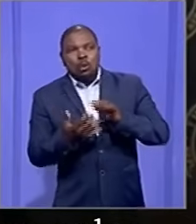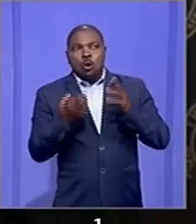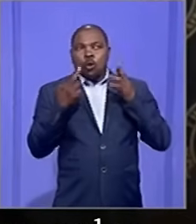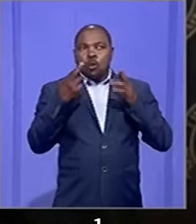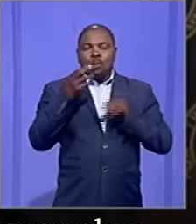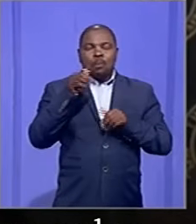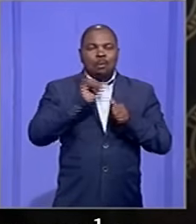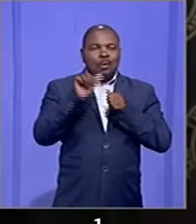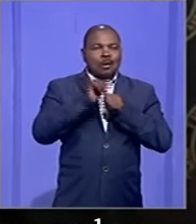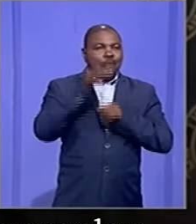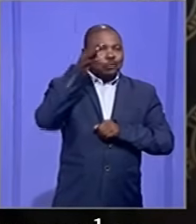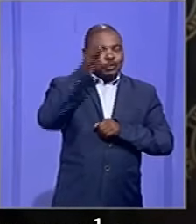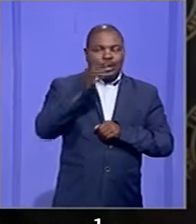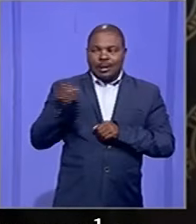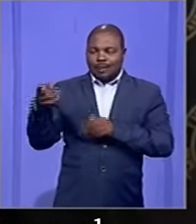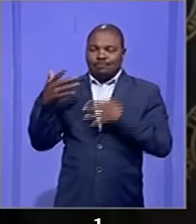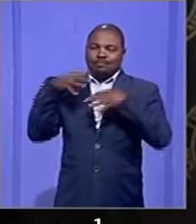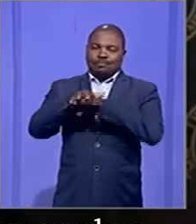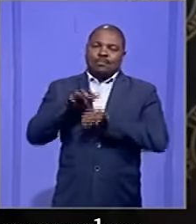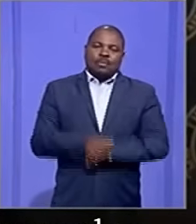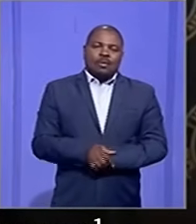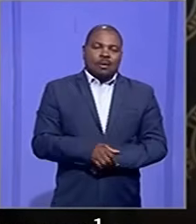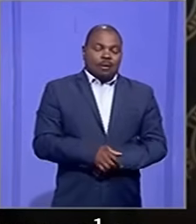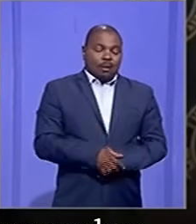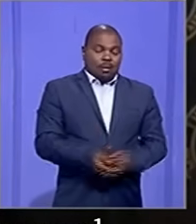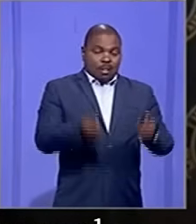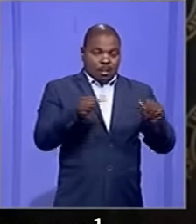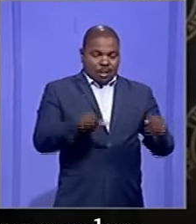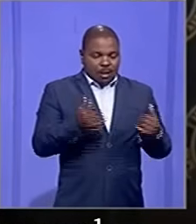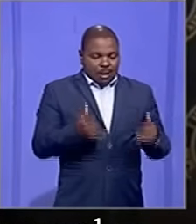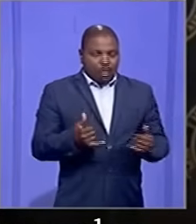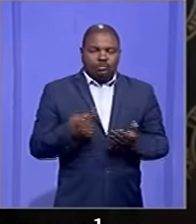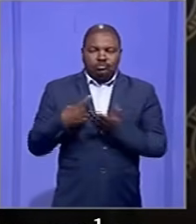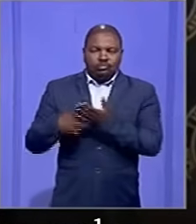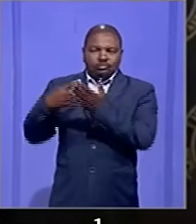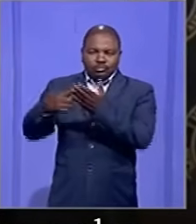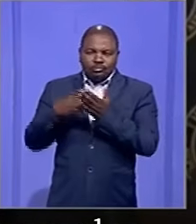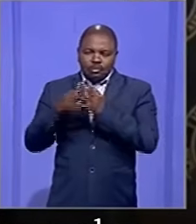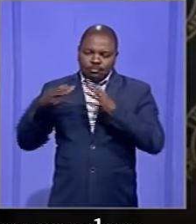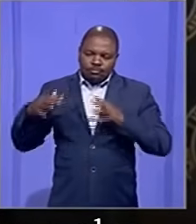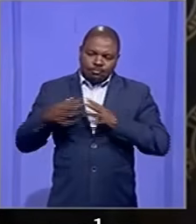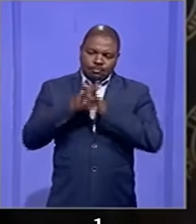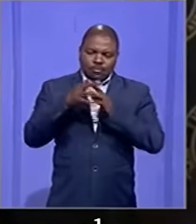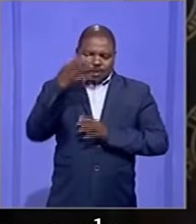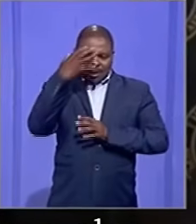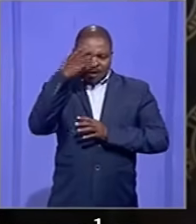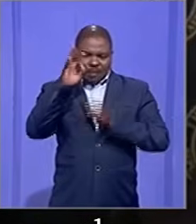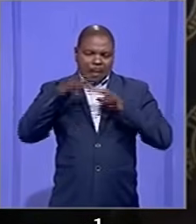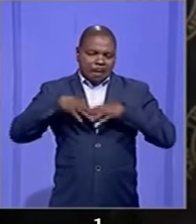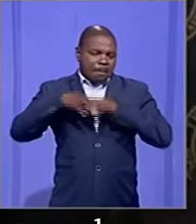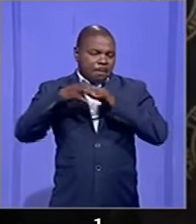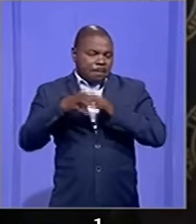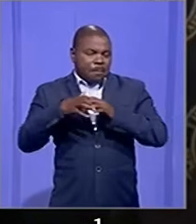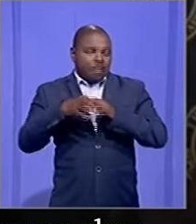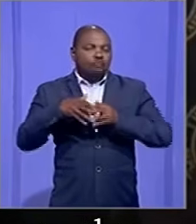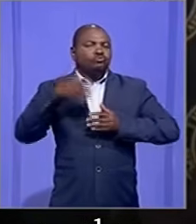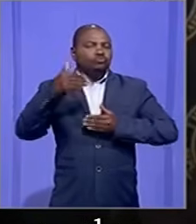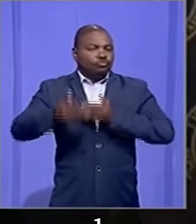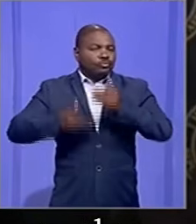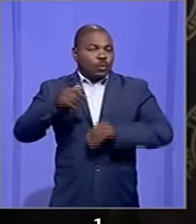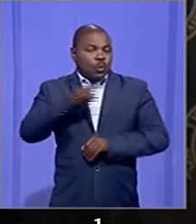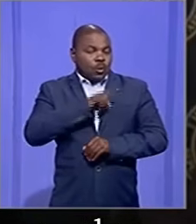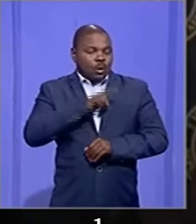sa le bjalo dipoledišano tša mmušo wa mohlakanelwa di sa tšwela pele ka ge makgotla a dipolotiki a na le